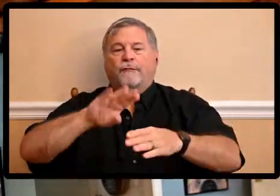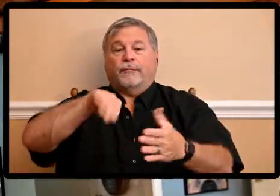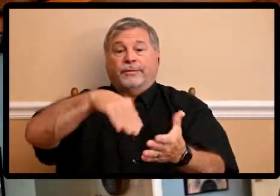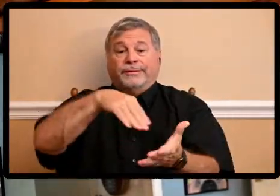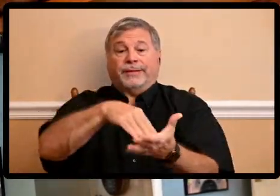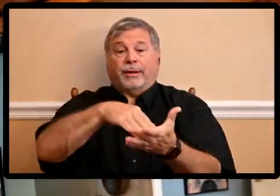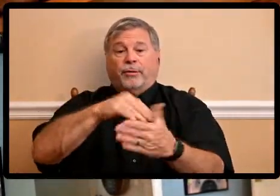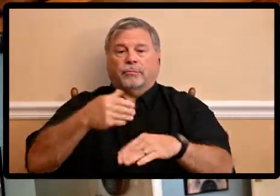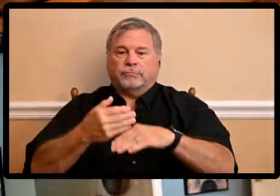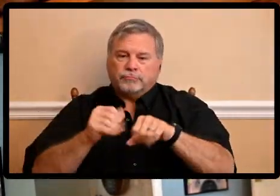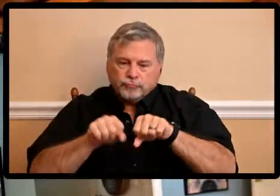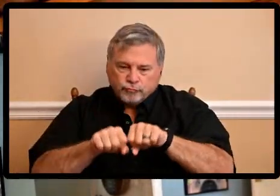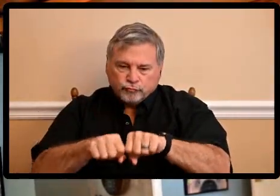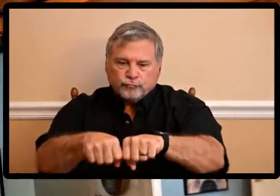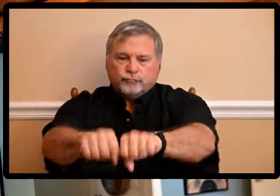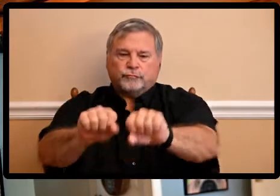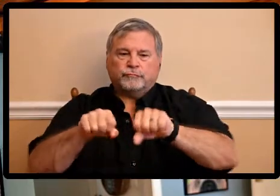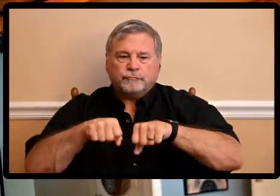out.